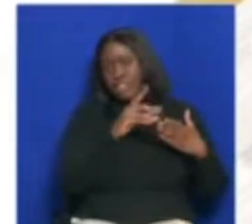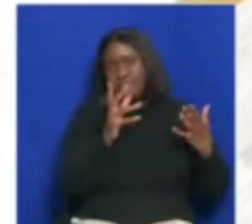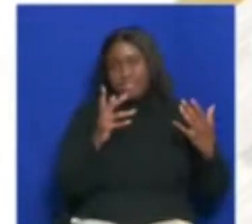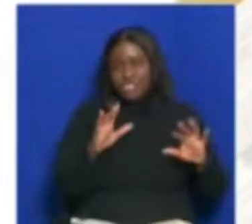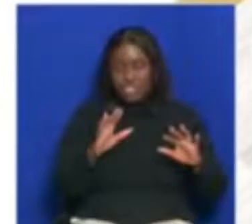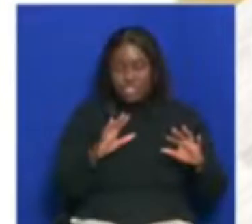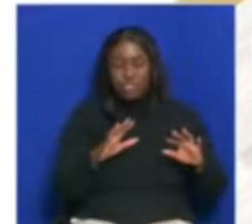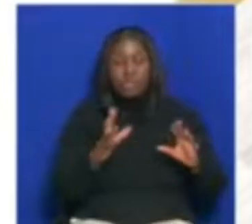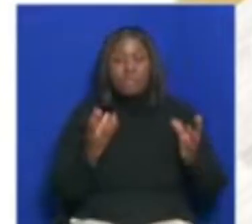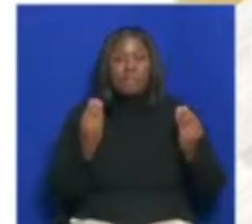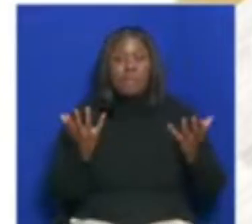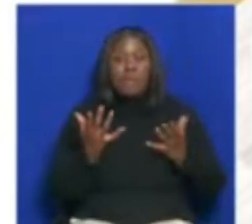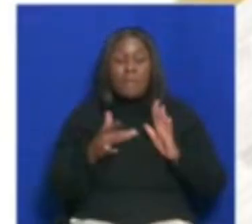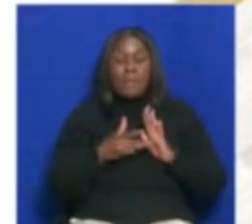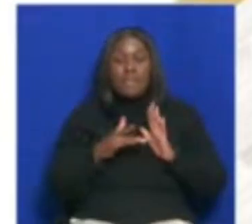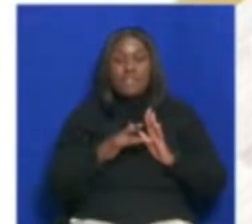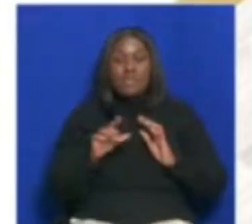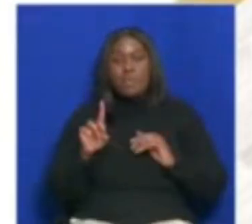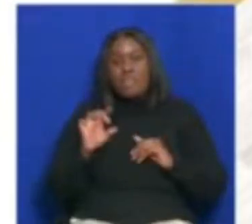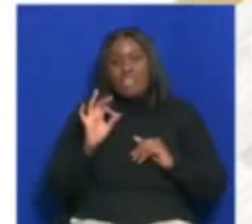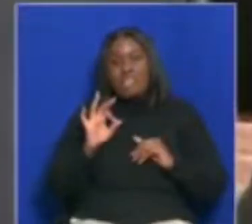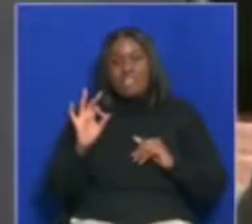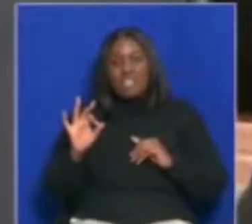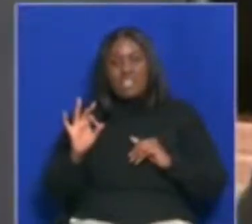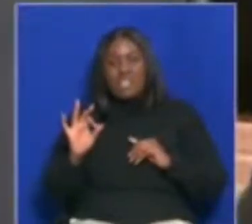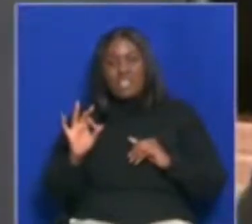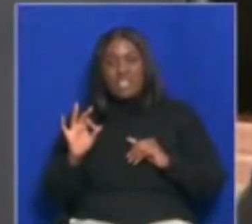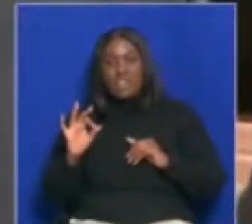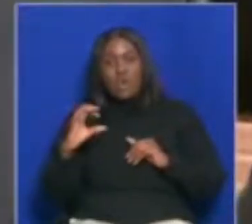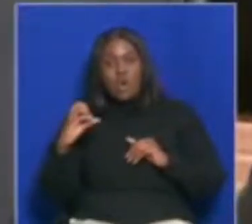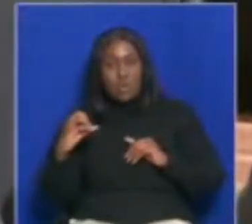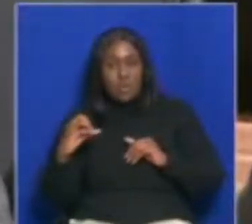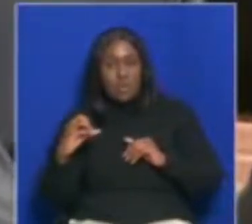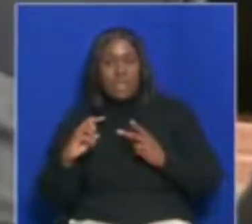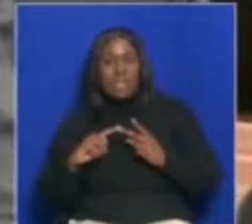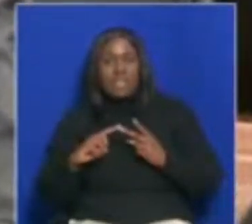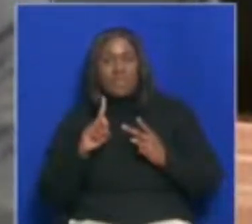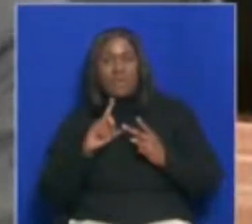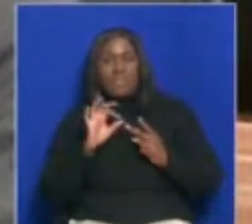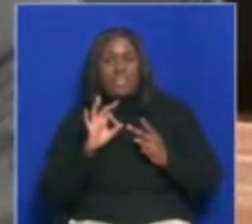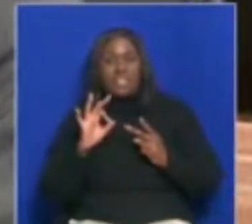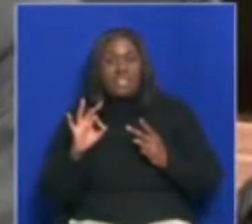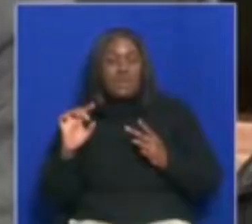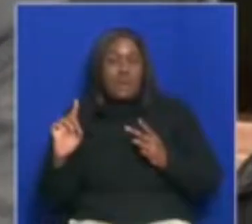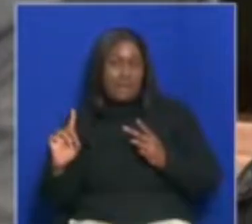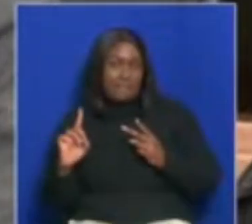pages 1330 and 1331.